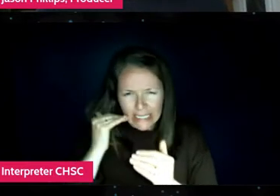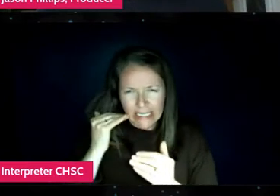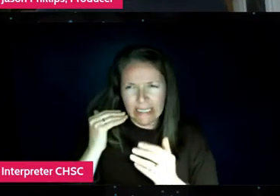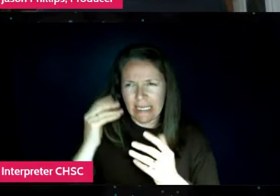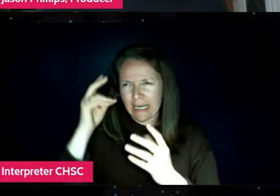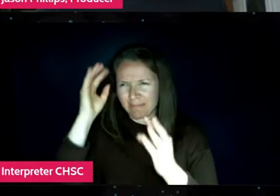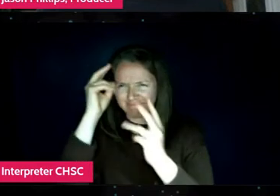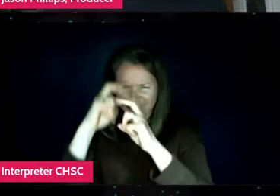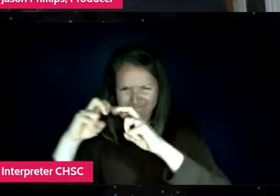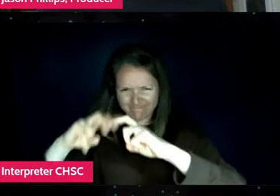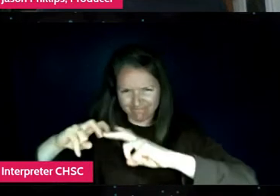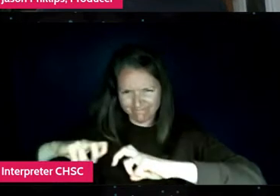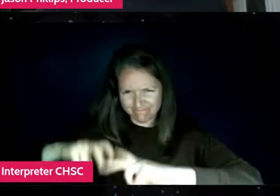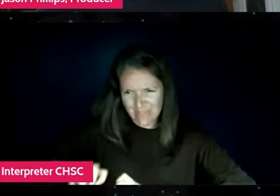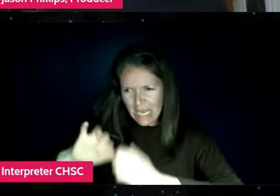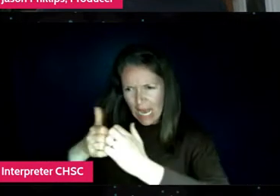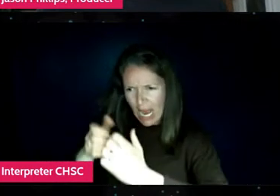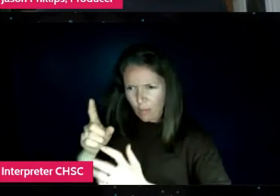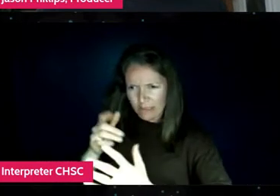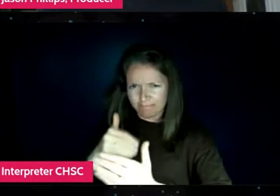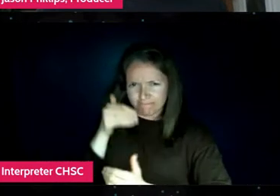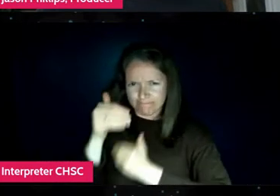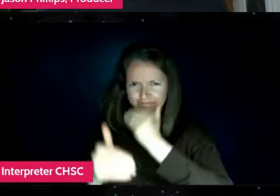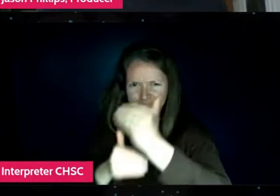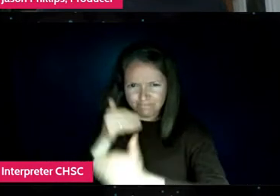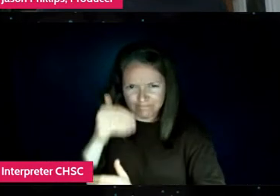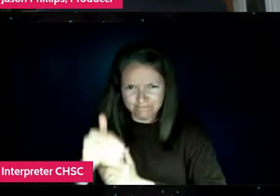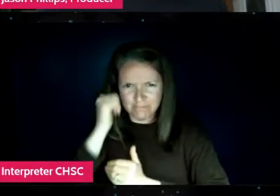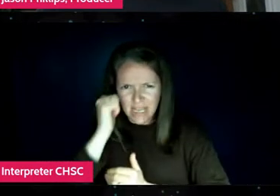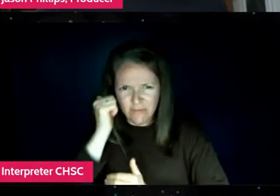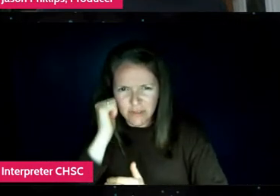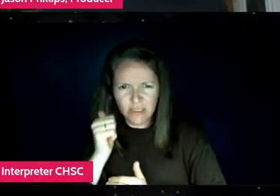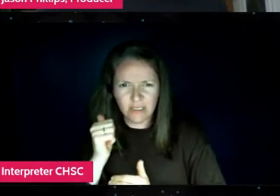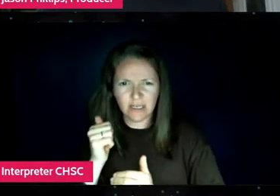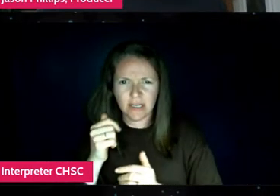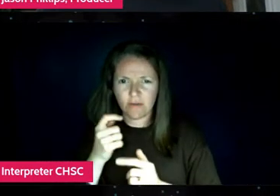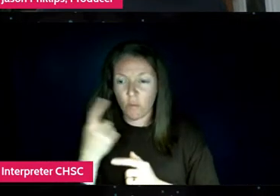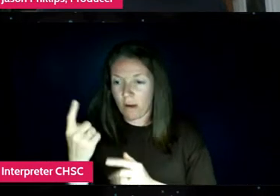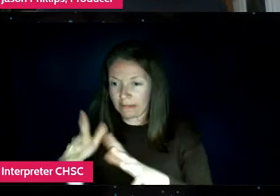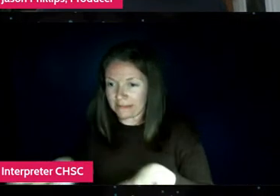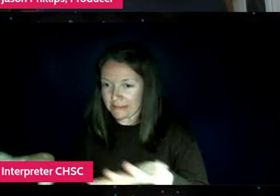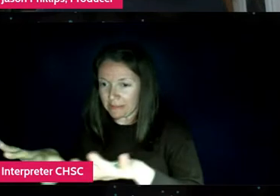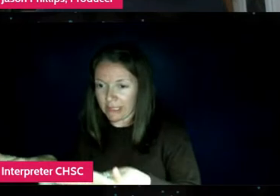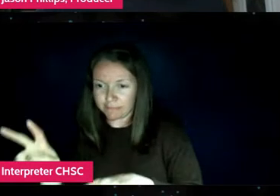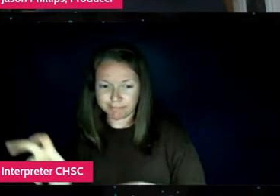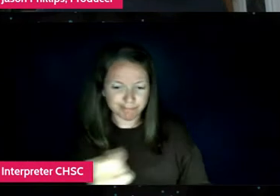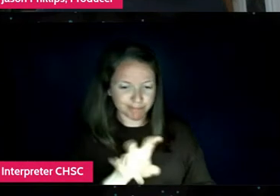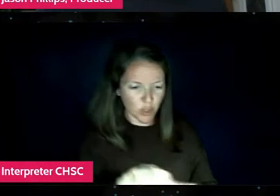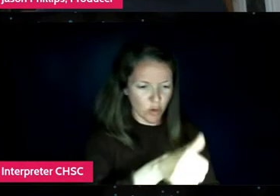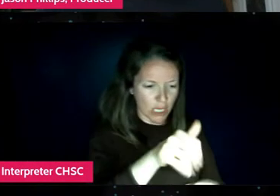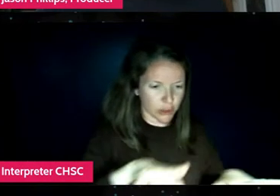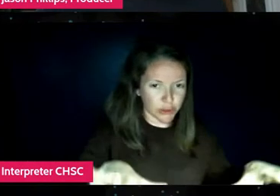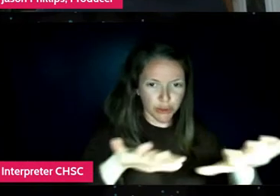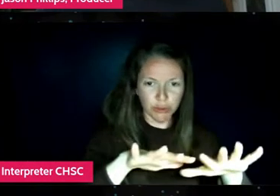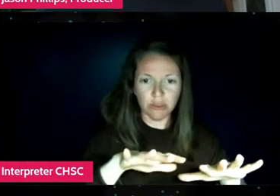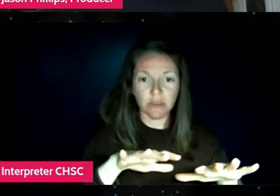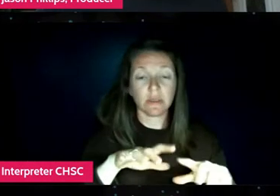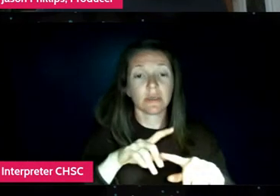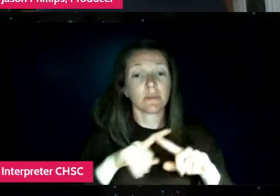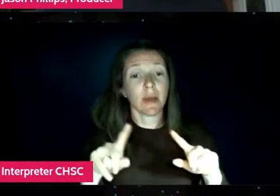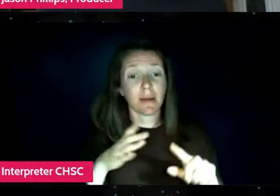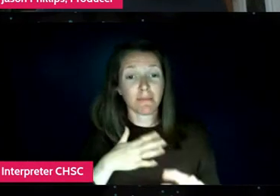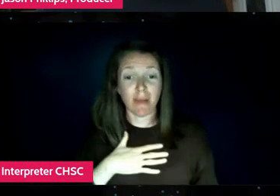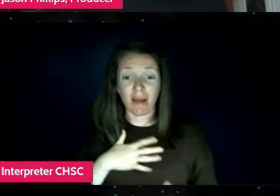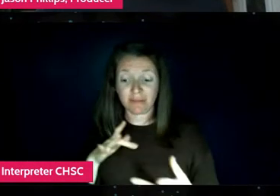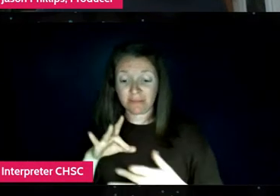his skin and figure out how he functions and operates from one space to another. But the space that I certainly could connect